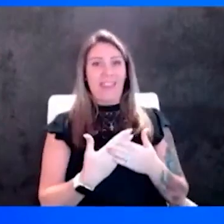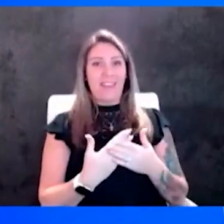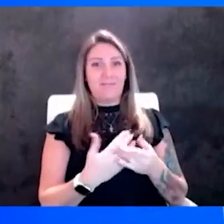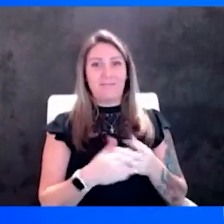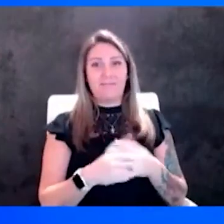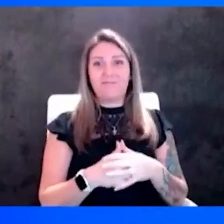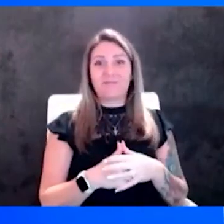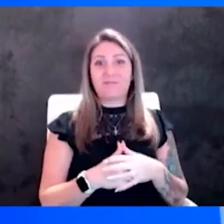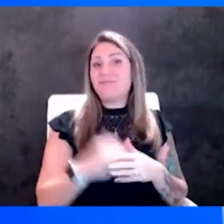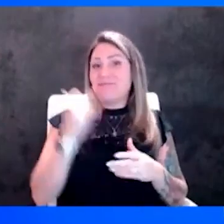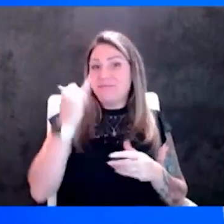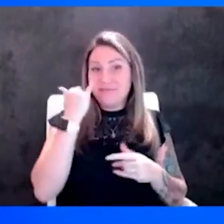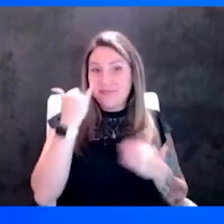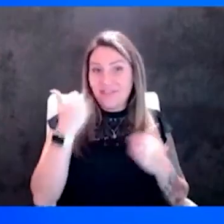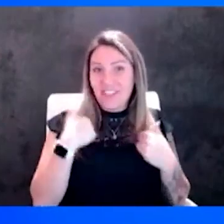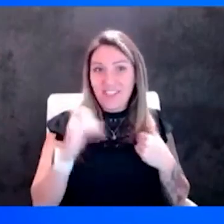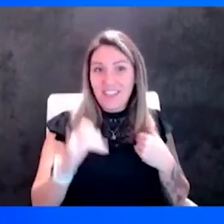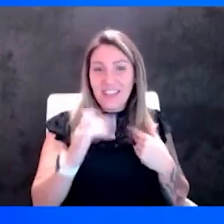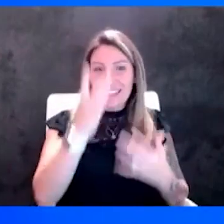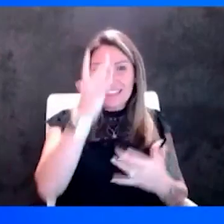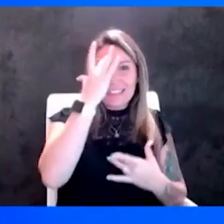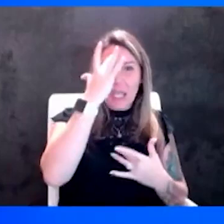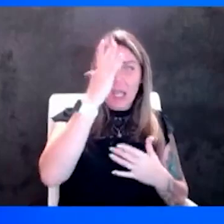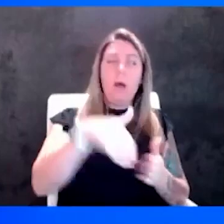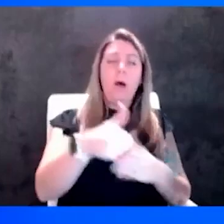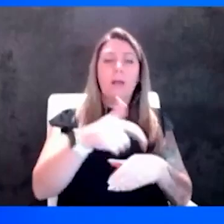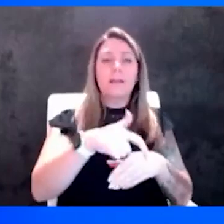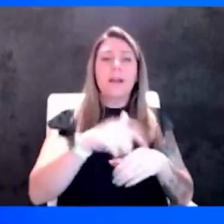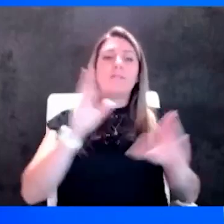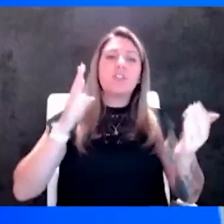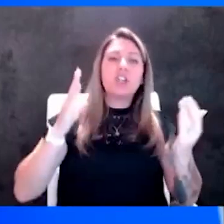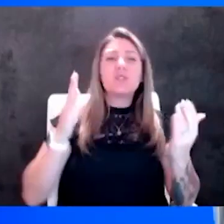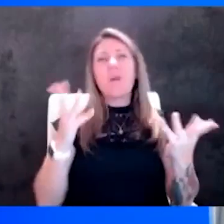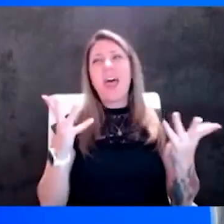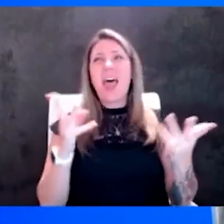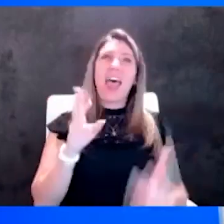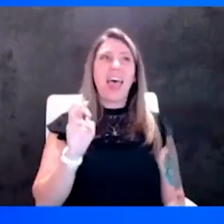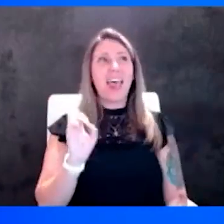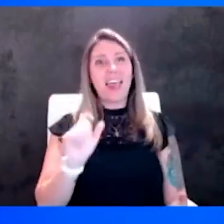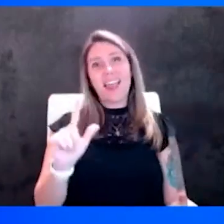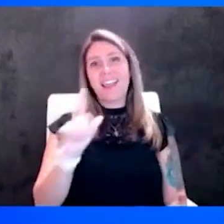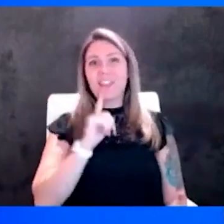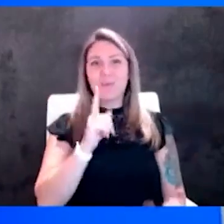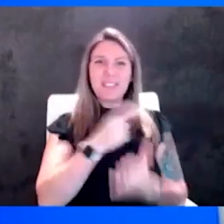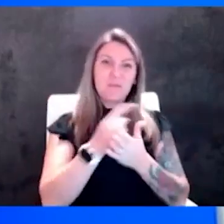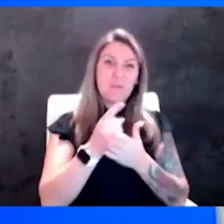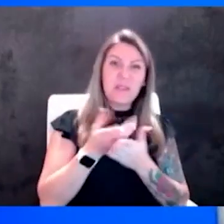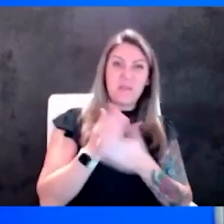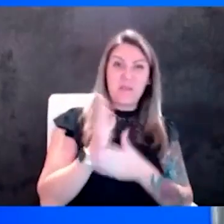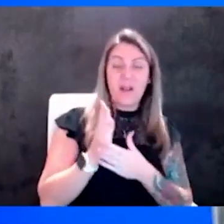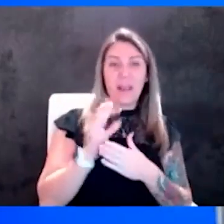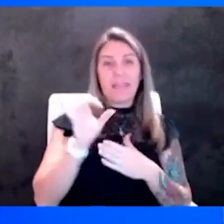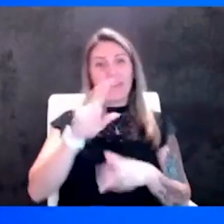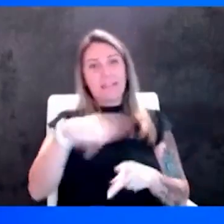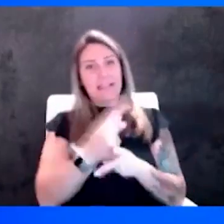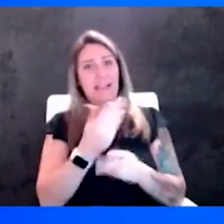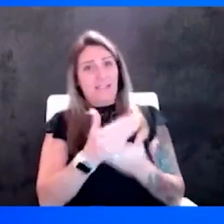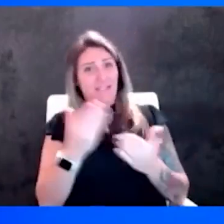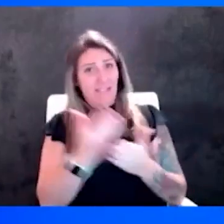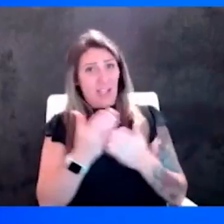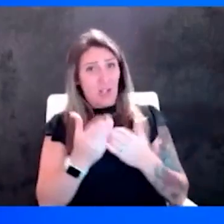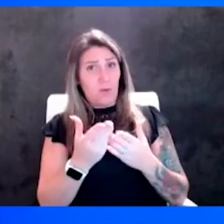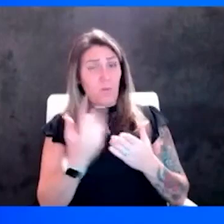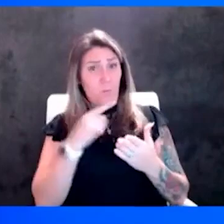that, they were sick all the time versus, well, there was a week there, they were okay. That's the kind of thing we're going for, and